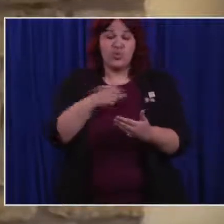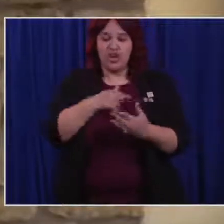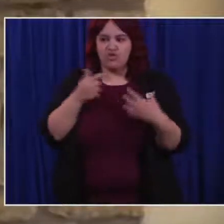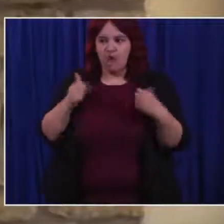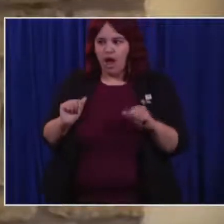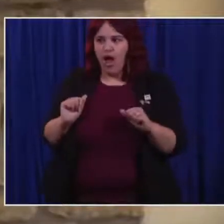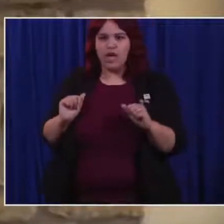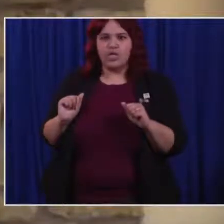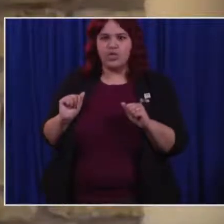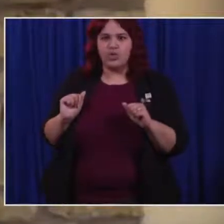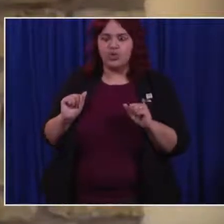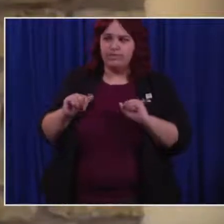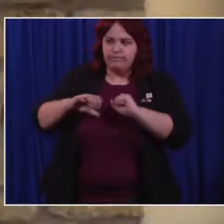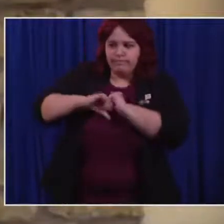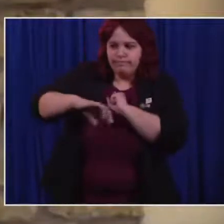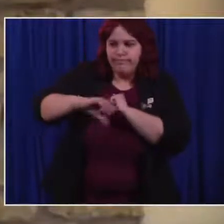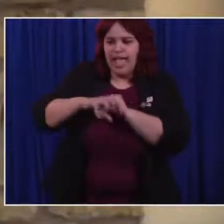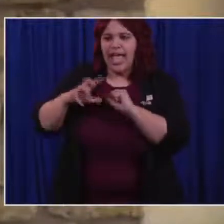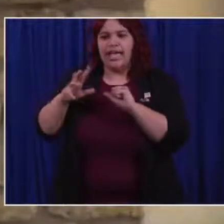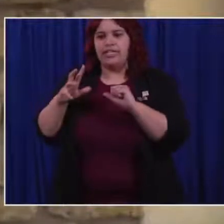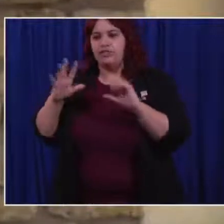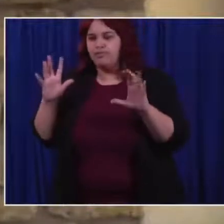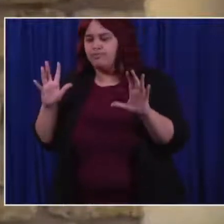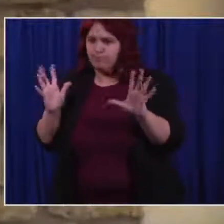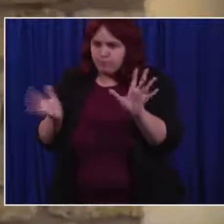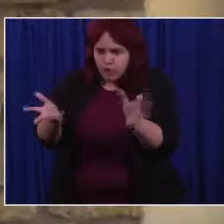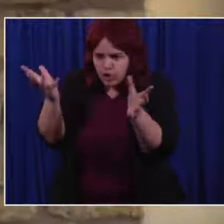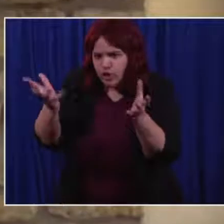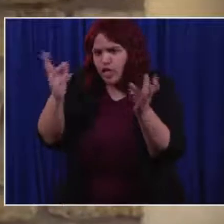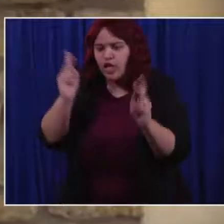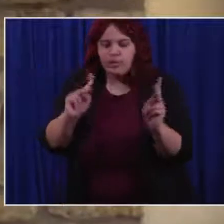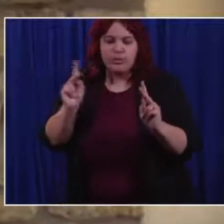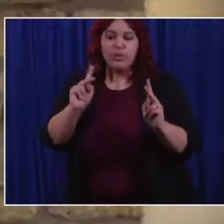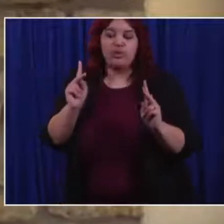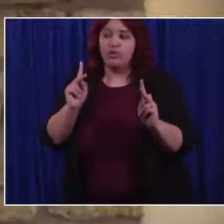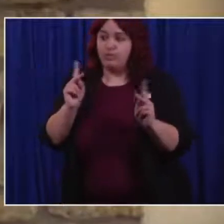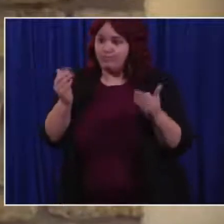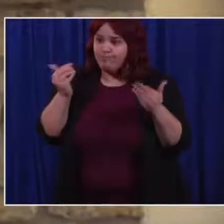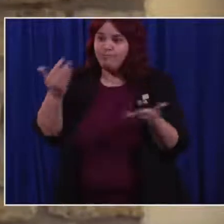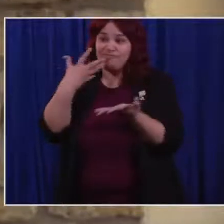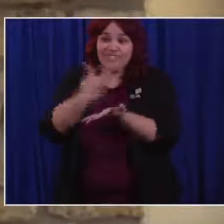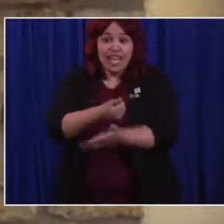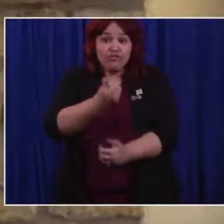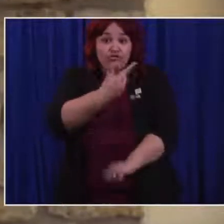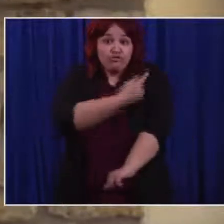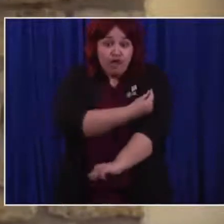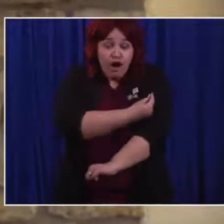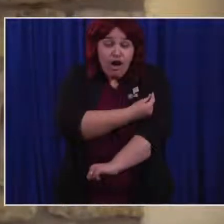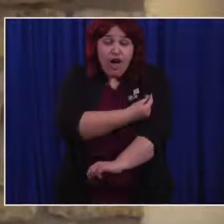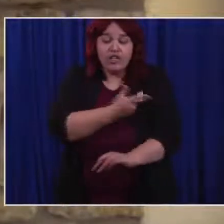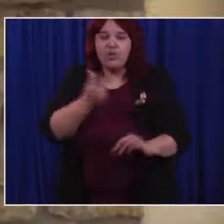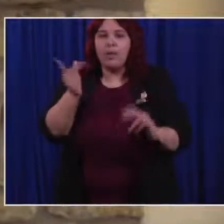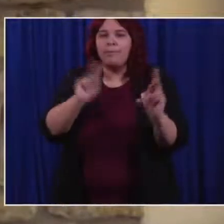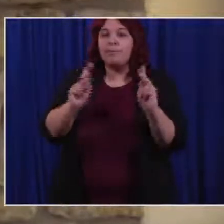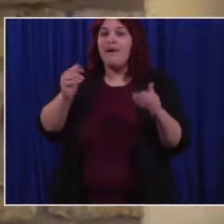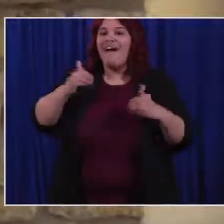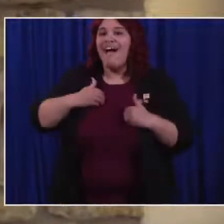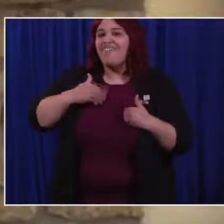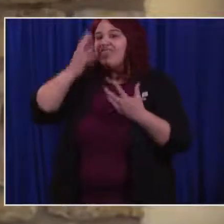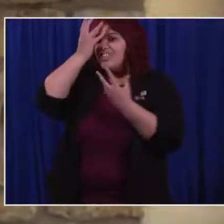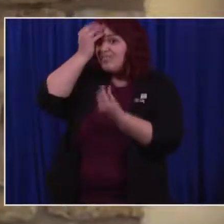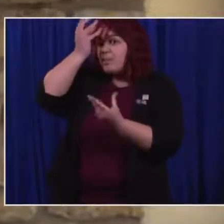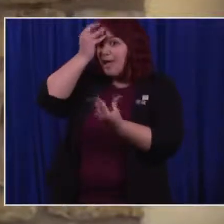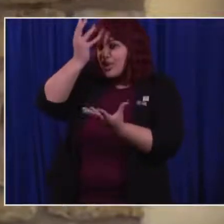working on who the messengers are, so that, every person has the opportunity